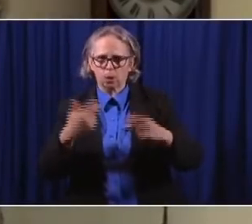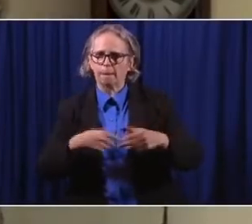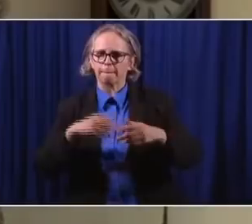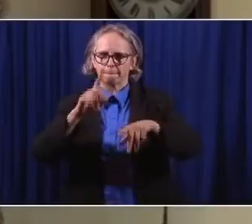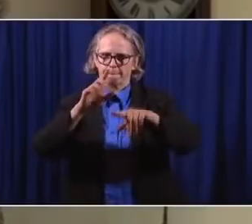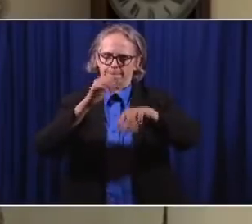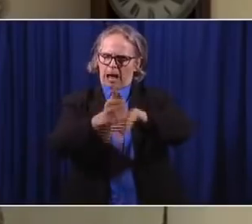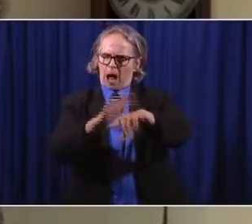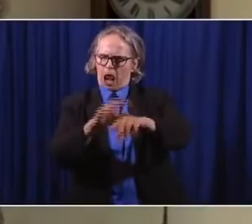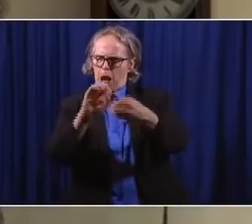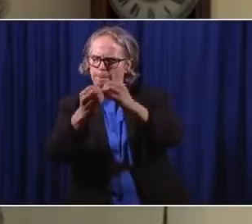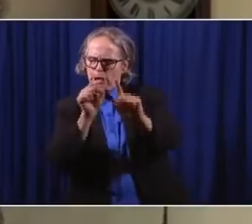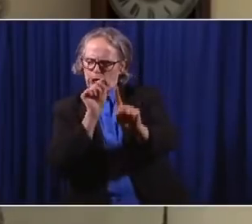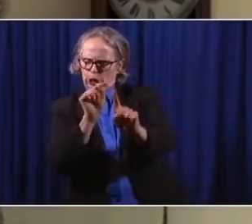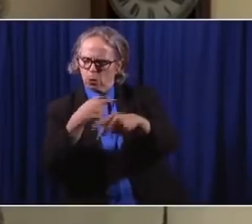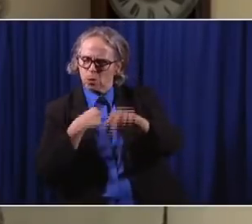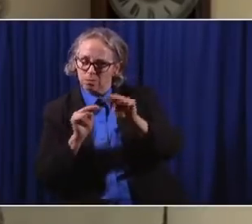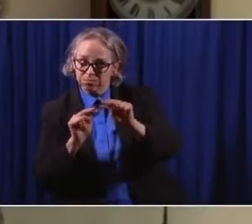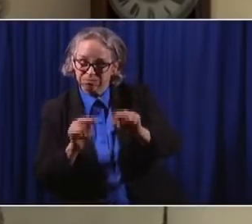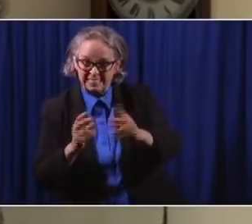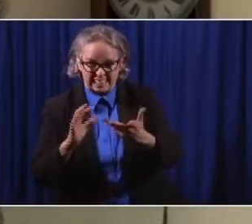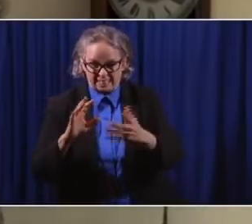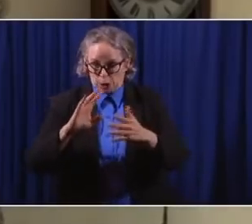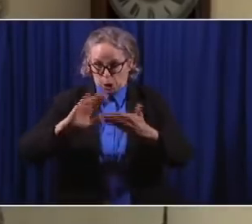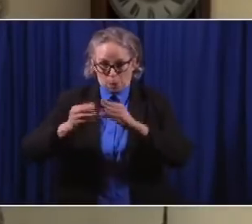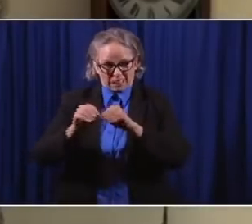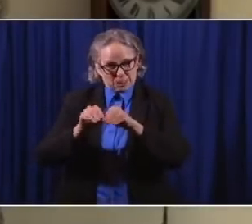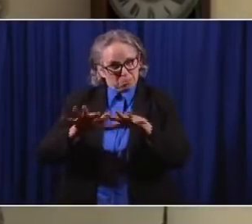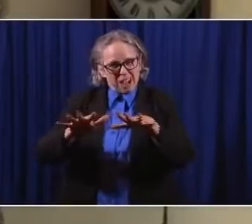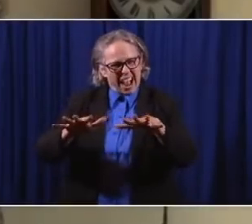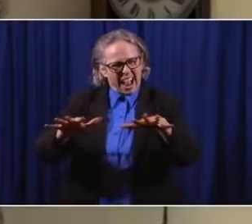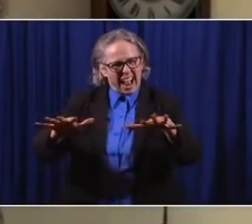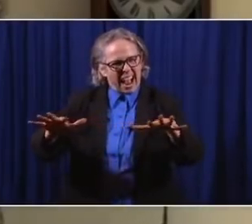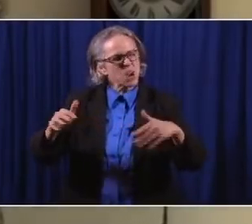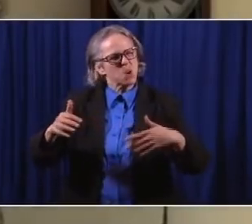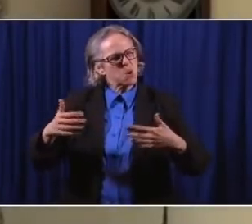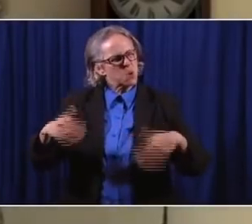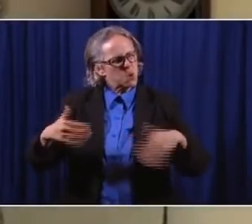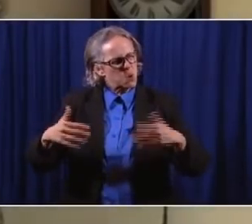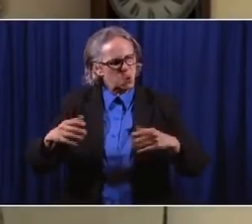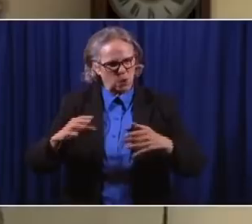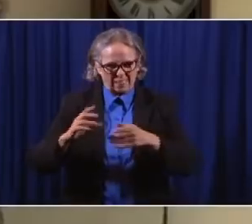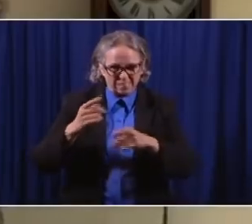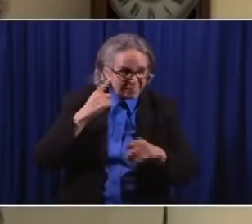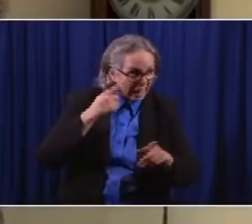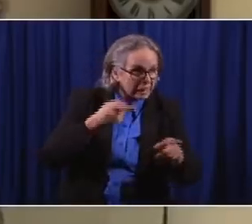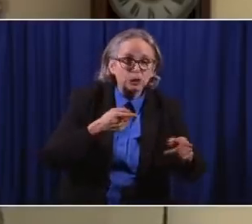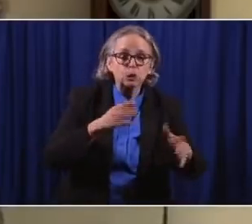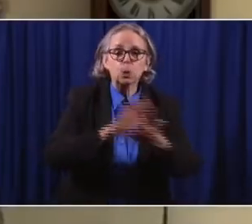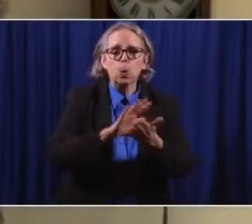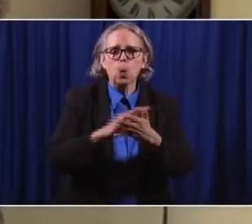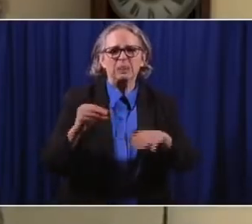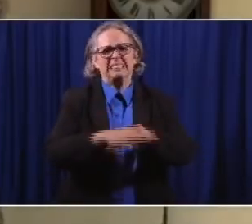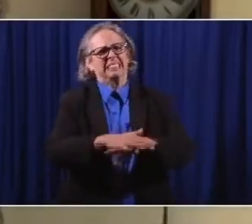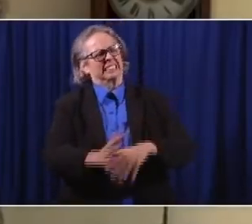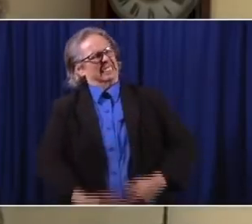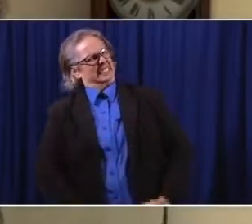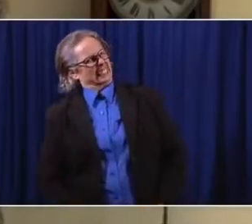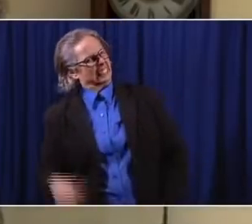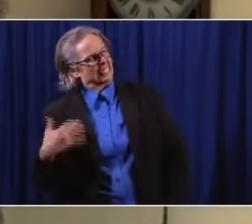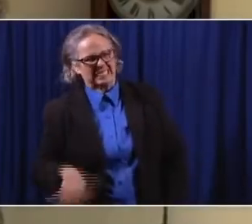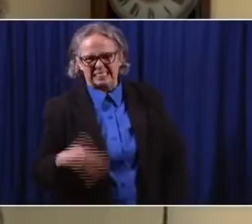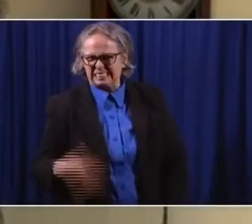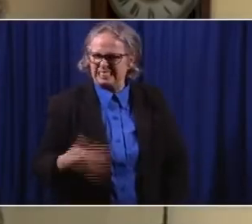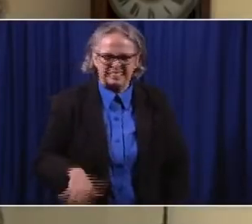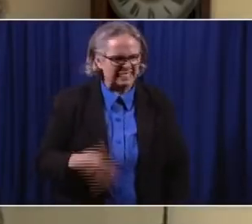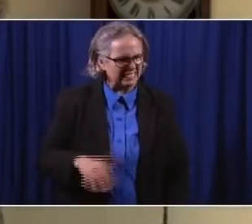community has widespread, or whatever the community has, that's going to be reflected in the school. And when kids are exposed, then